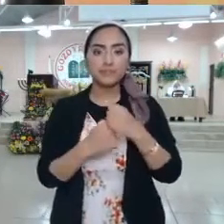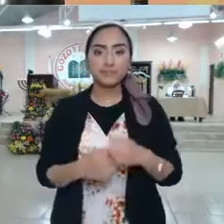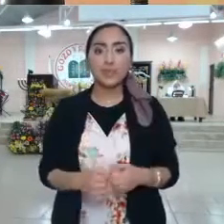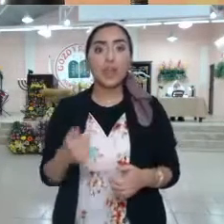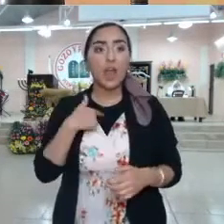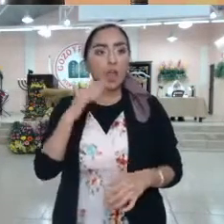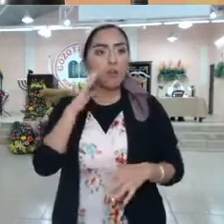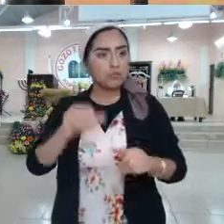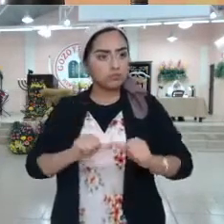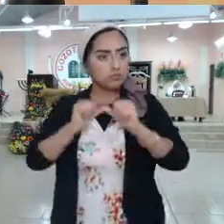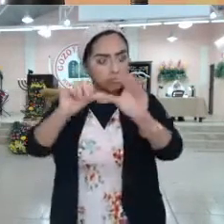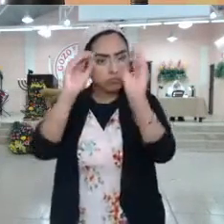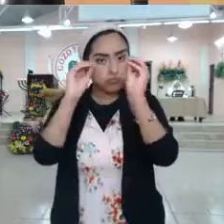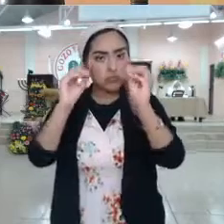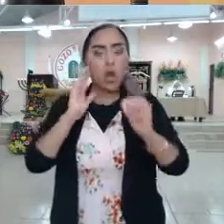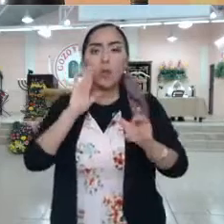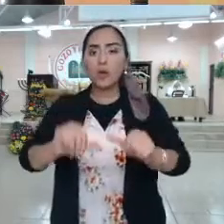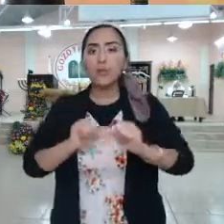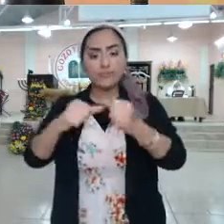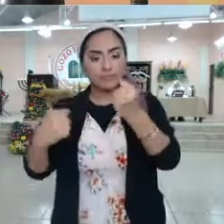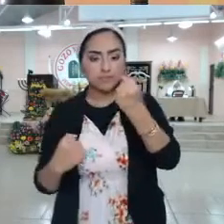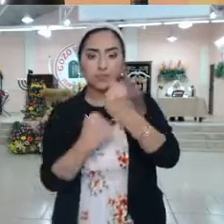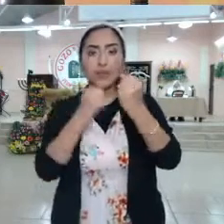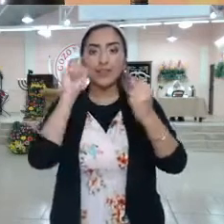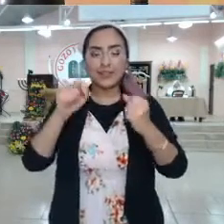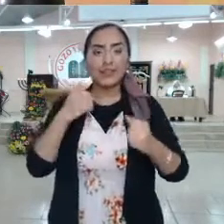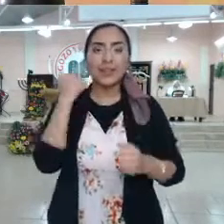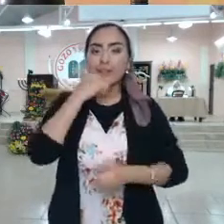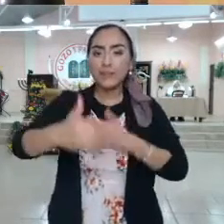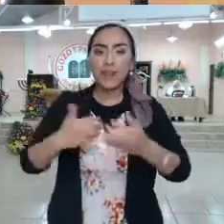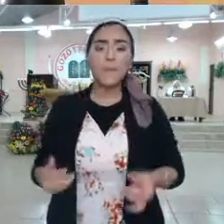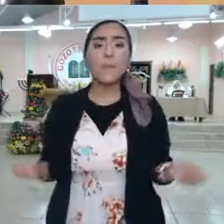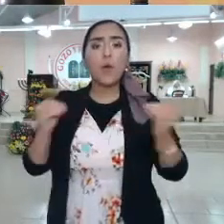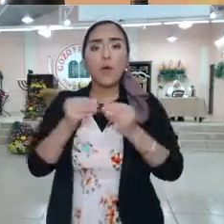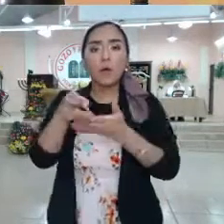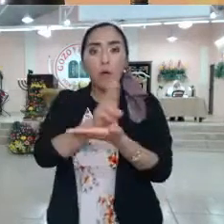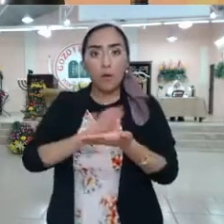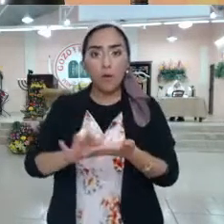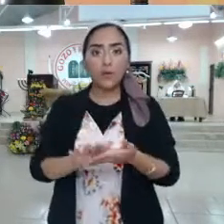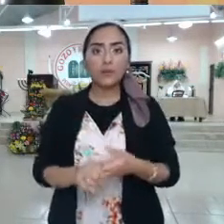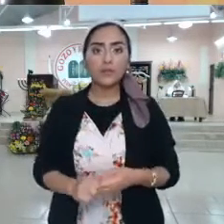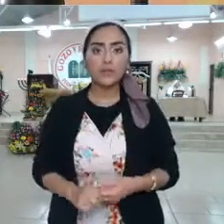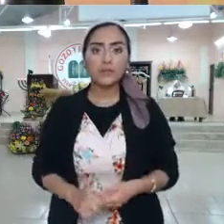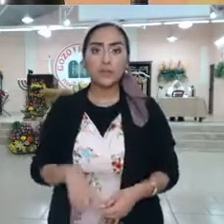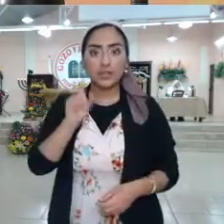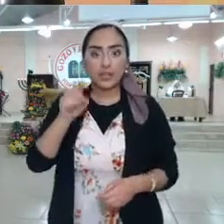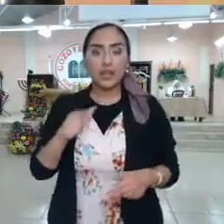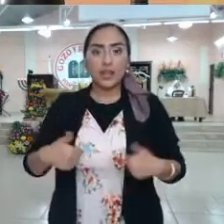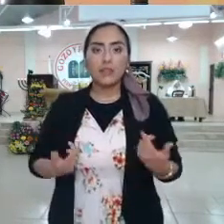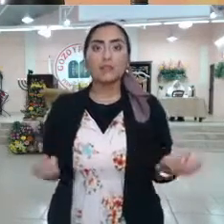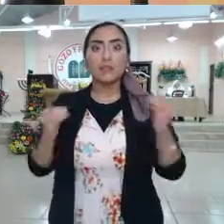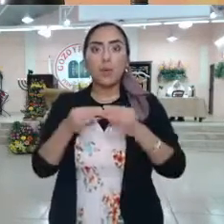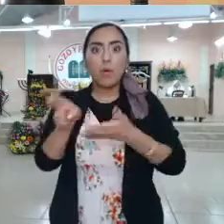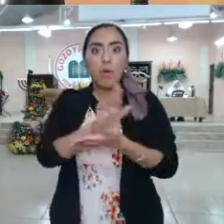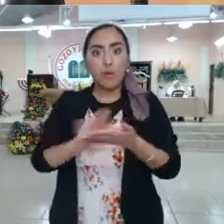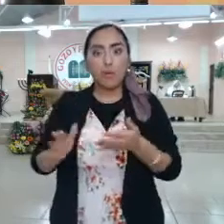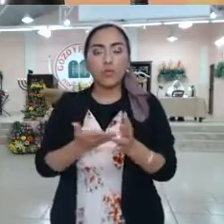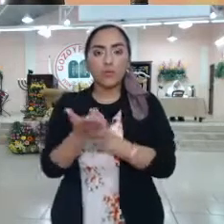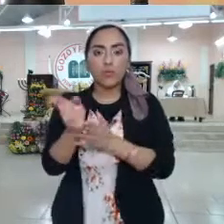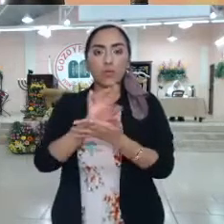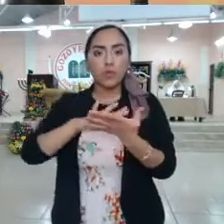to encourage. I will keep exhorting you. I will keep encouraging you to be more holy every day, to